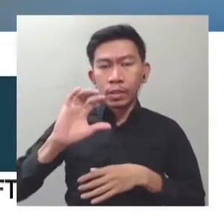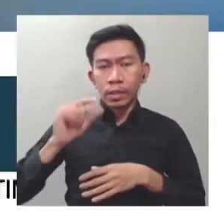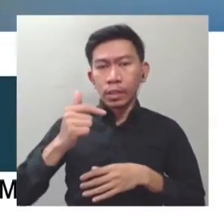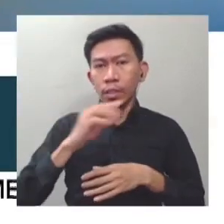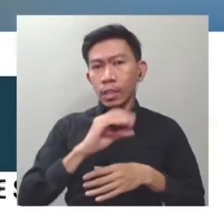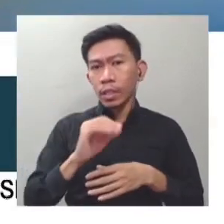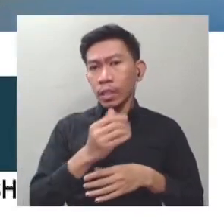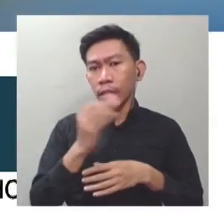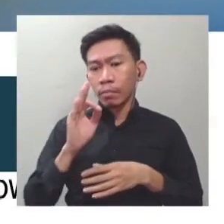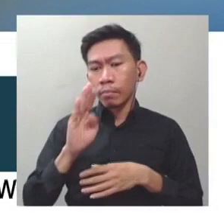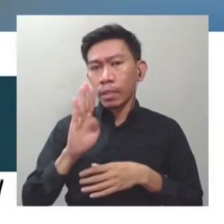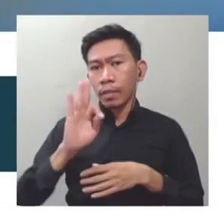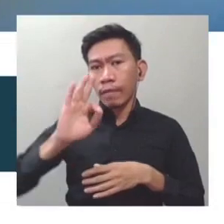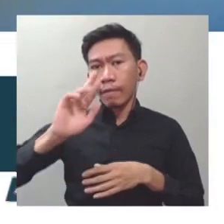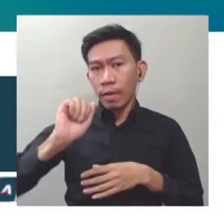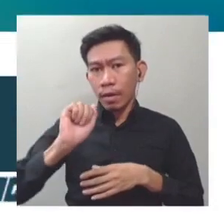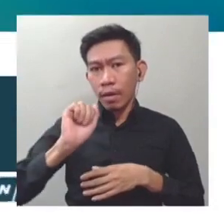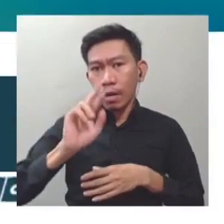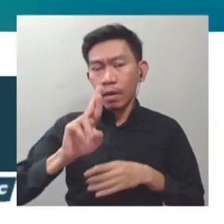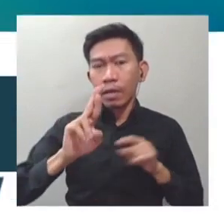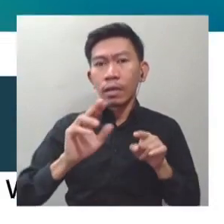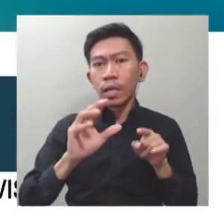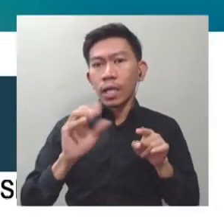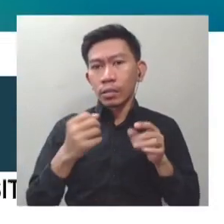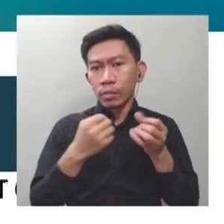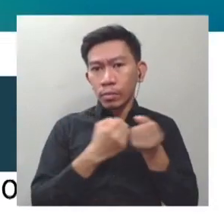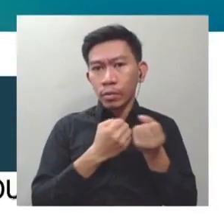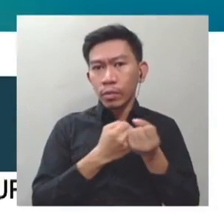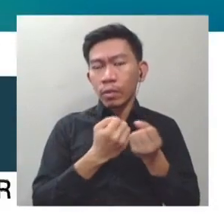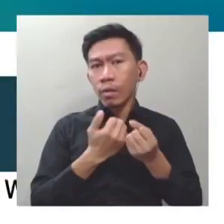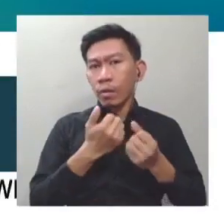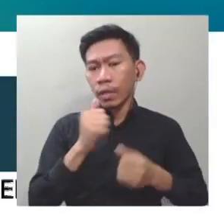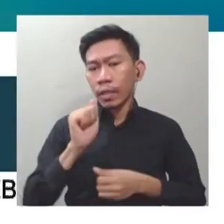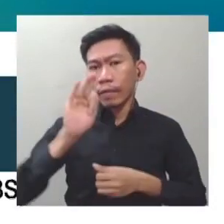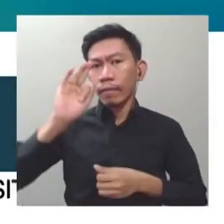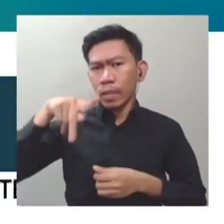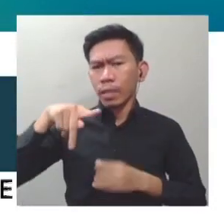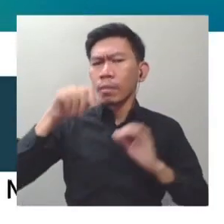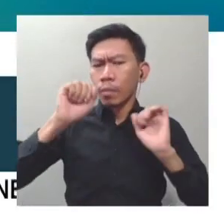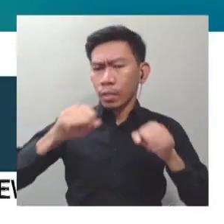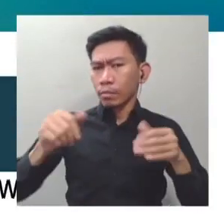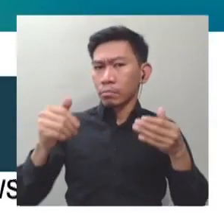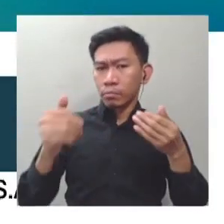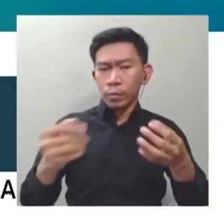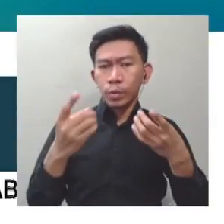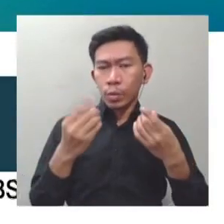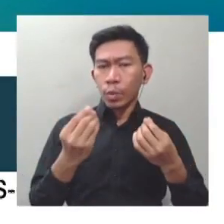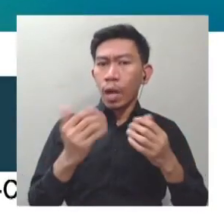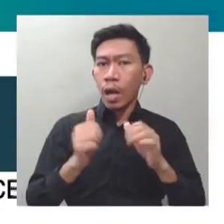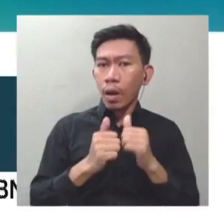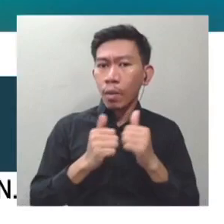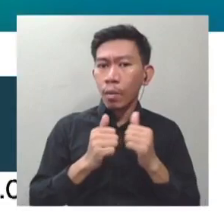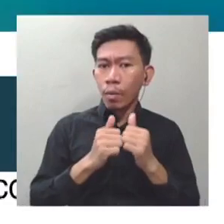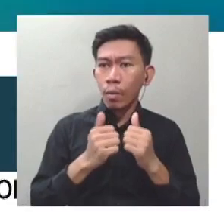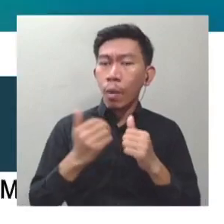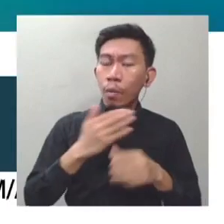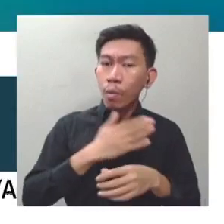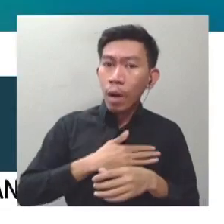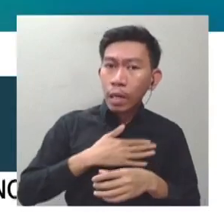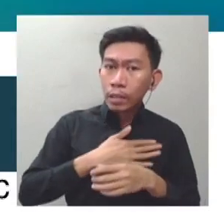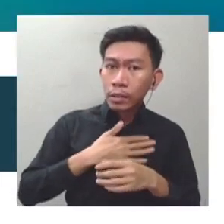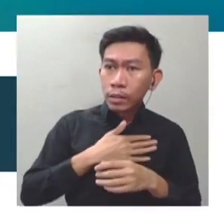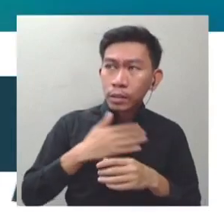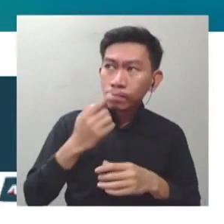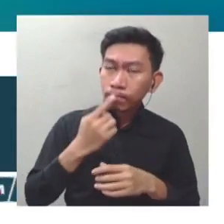and Aquatic Resources, with the support of the Armed Forces of the Philippines, will do whatever it takes kung ano man ang magiging nais na gawin natin